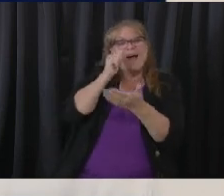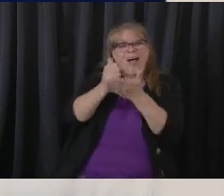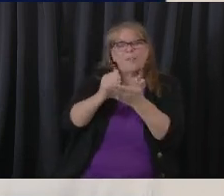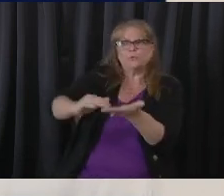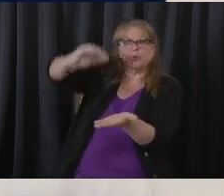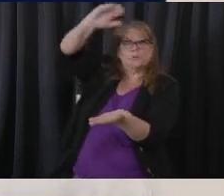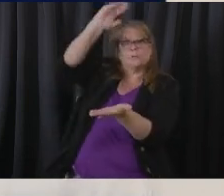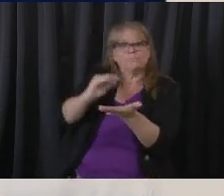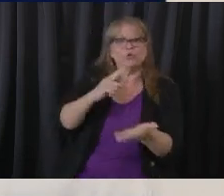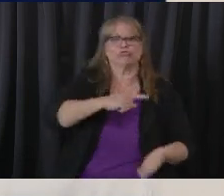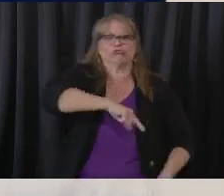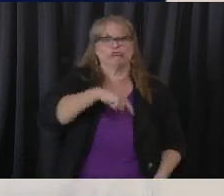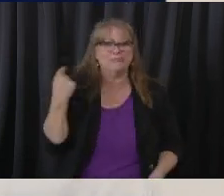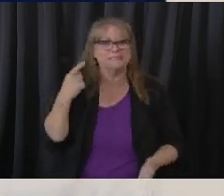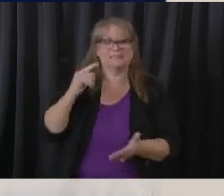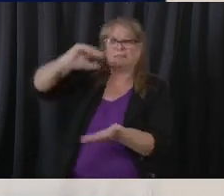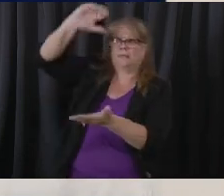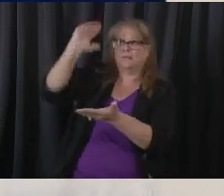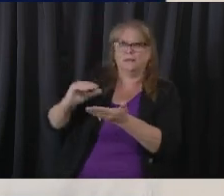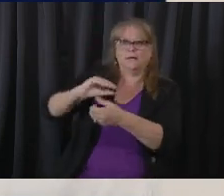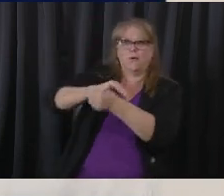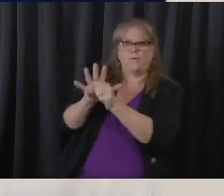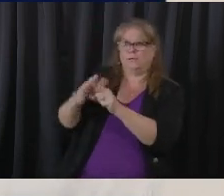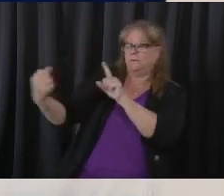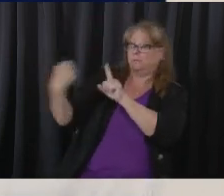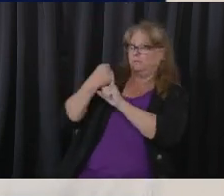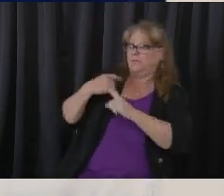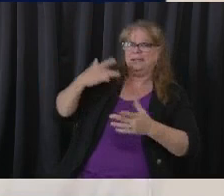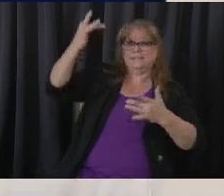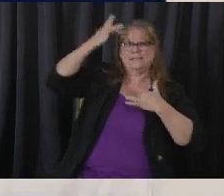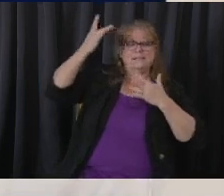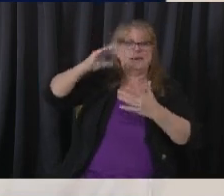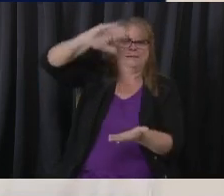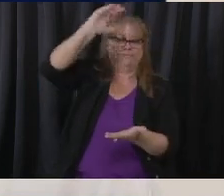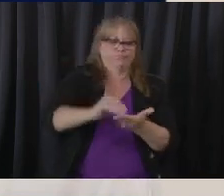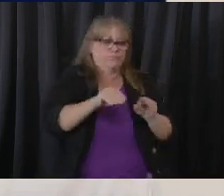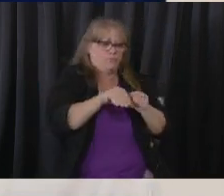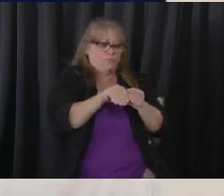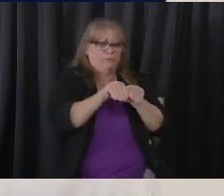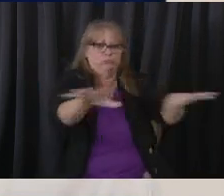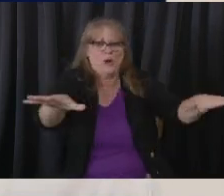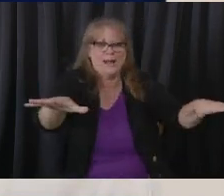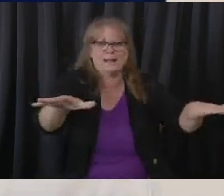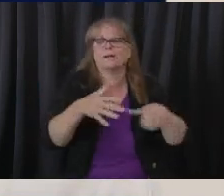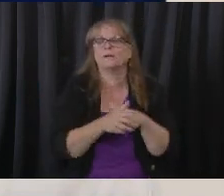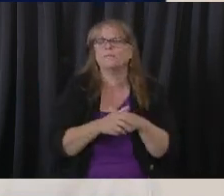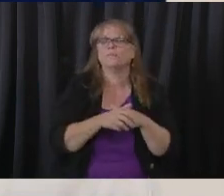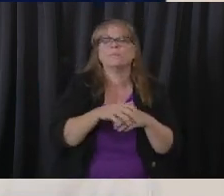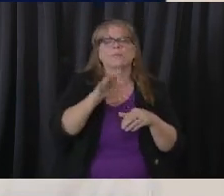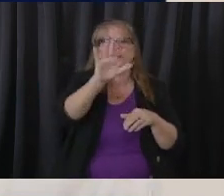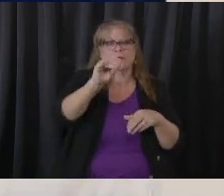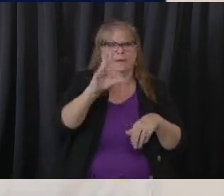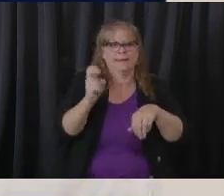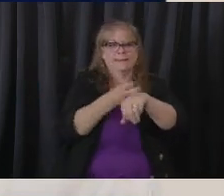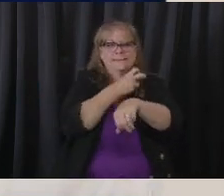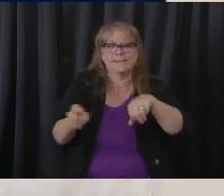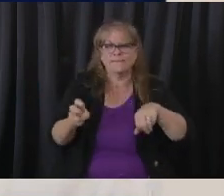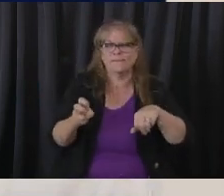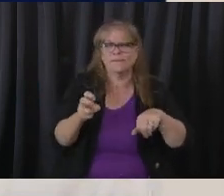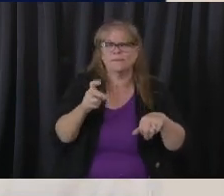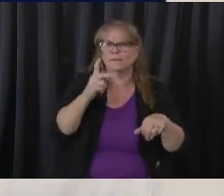It's been challenging to watch the way that the White House has been handling this on a personal level. You